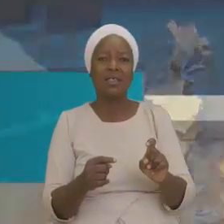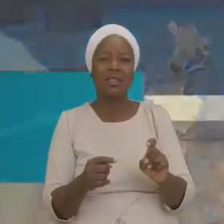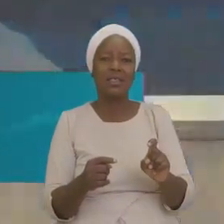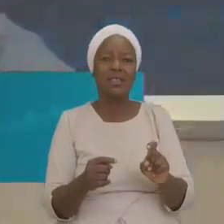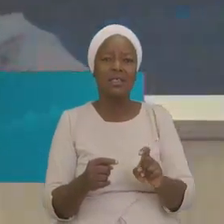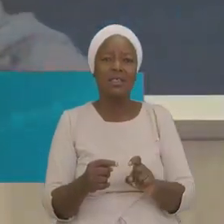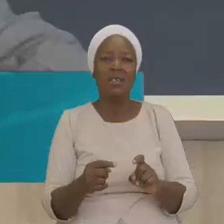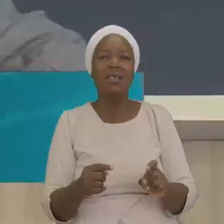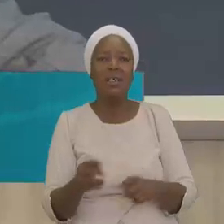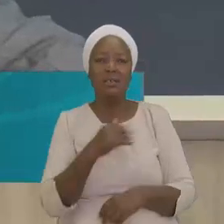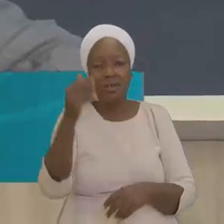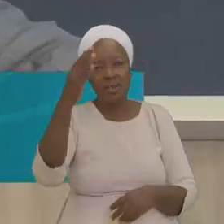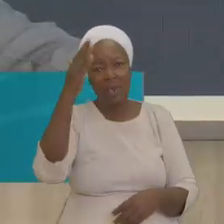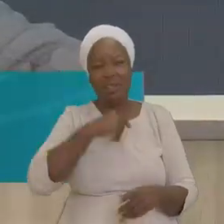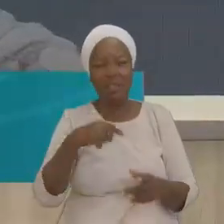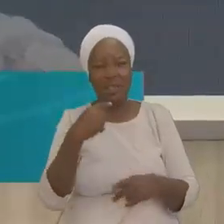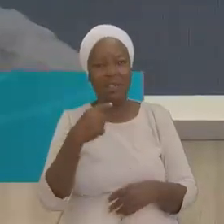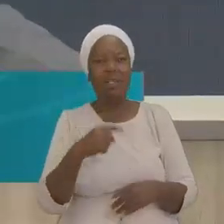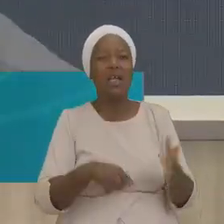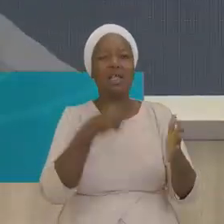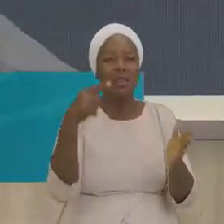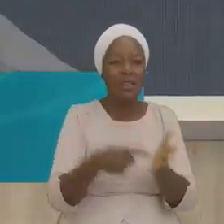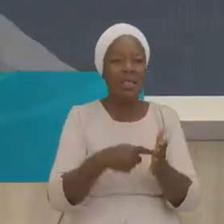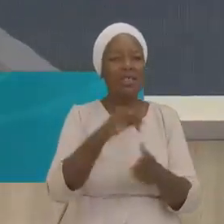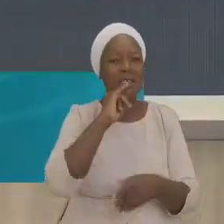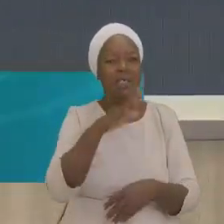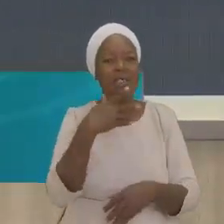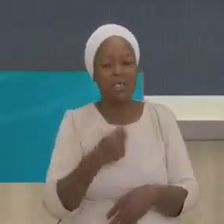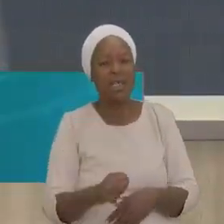And they said, this is the prophet.